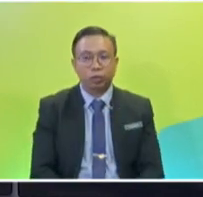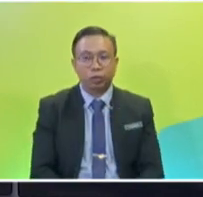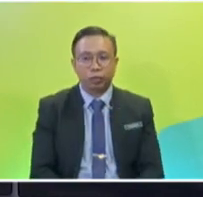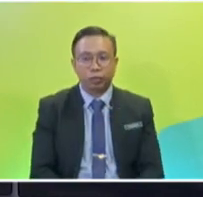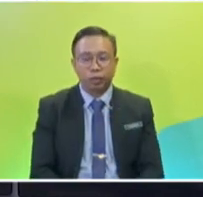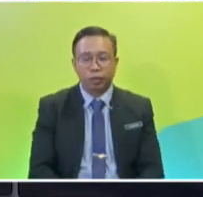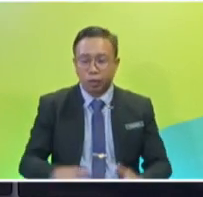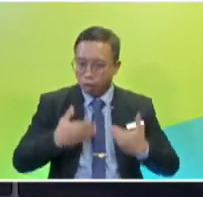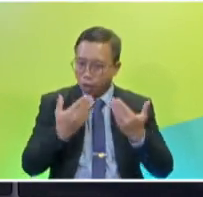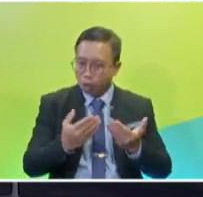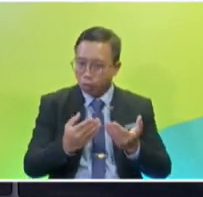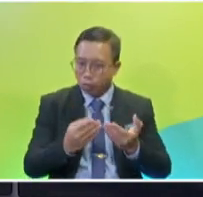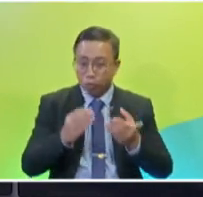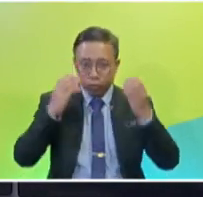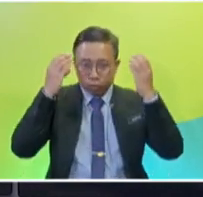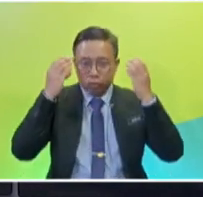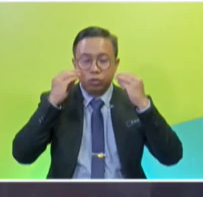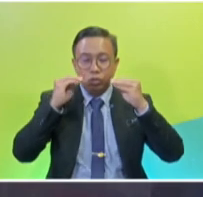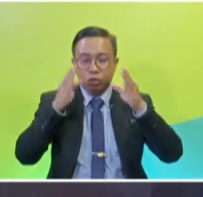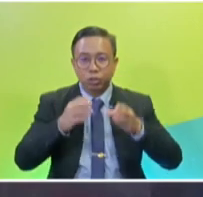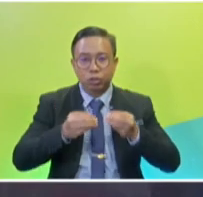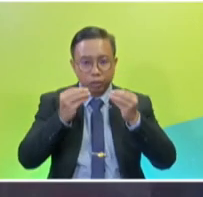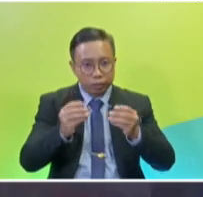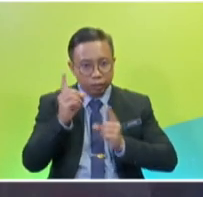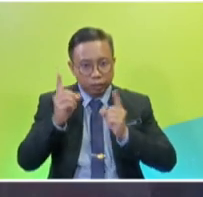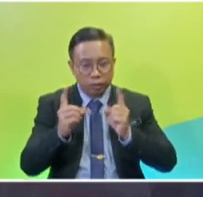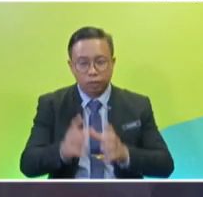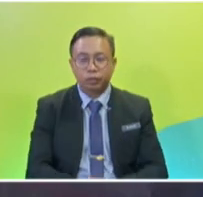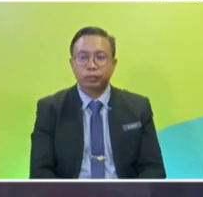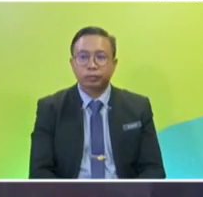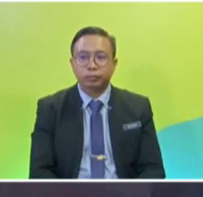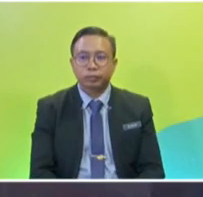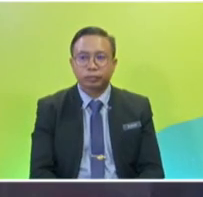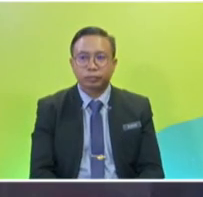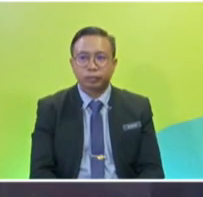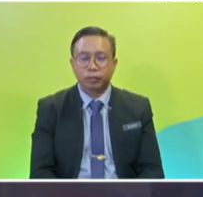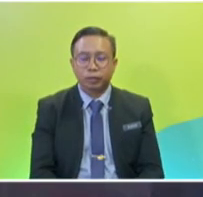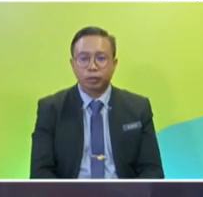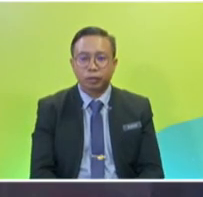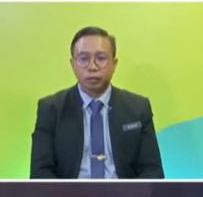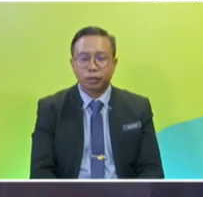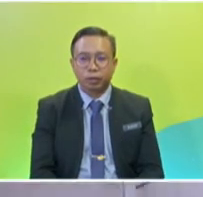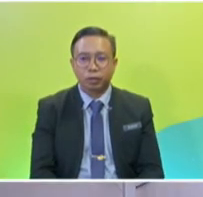Uh-huh. So perhaps a little reward for them. Of course. Yeah. I think this will be the best. Mm-hmm. Let's cheer, people.